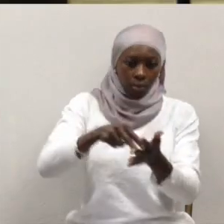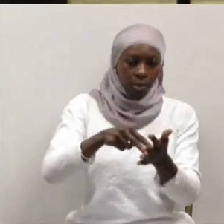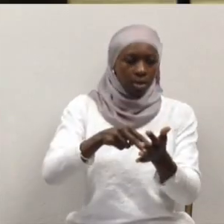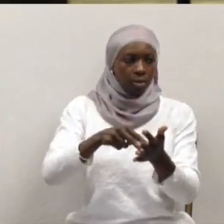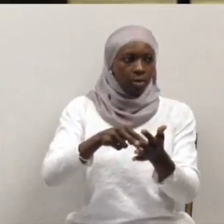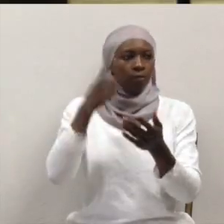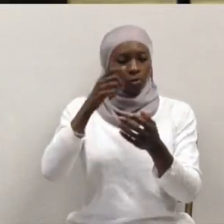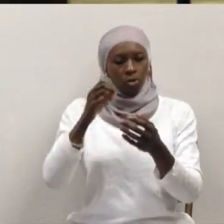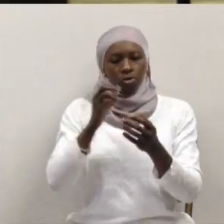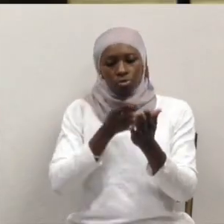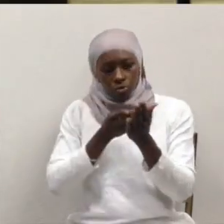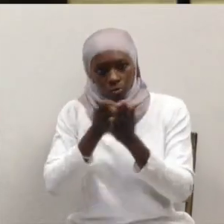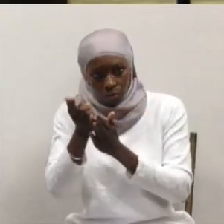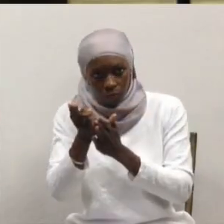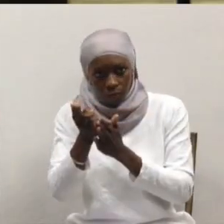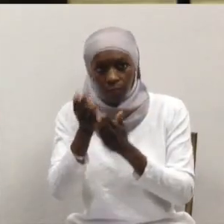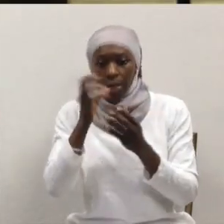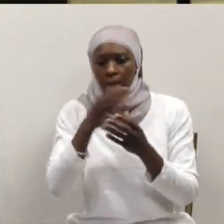subhanahu wa ta'ala. Allahumma ameen.